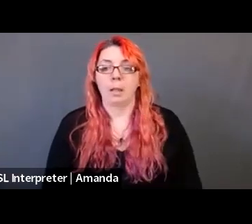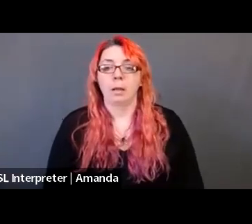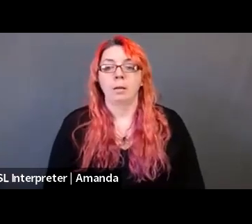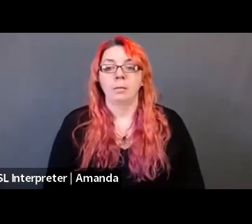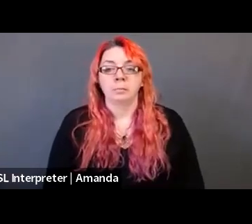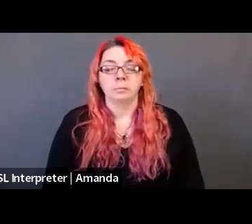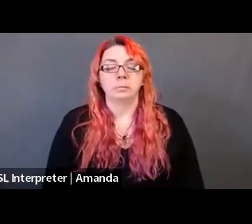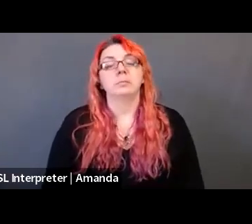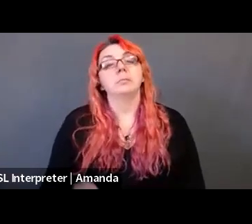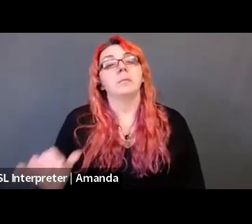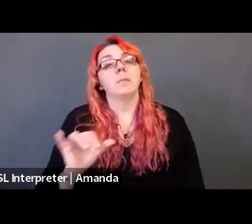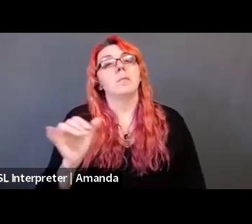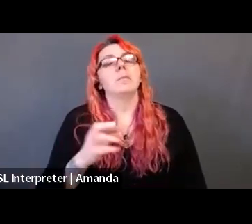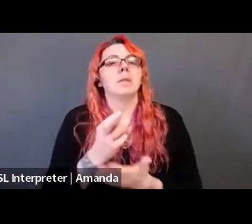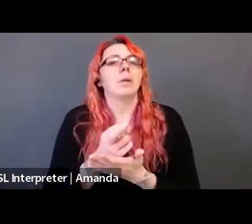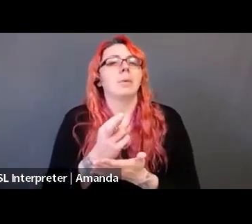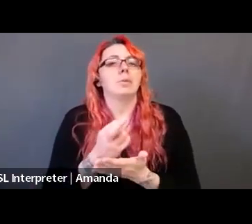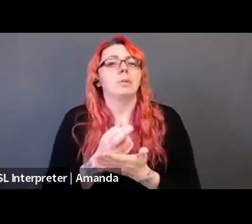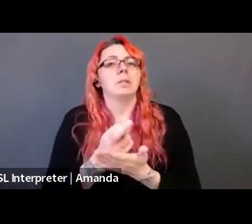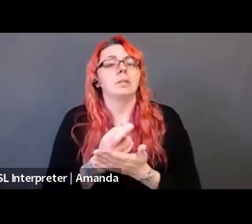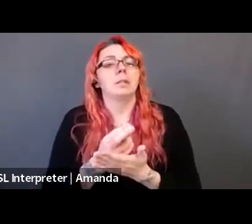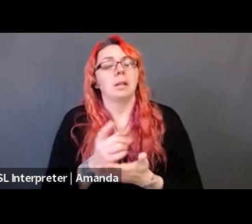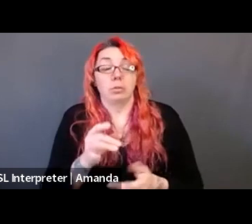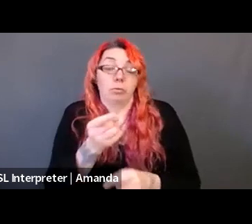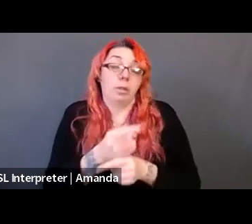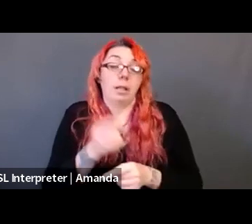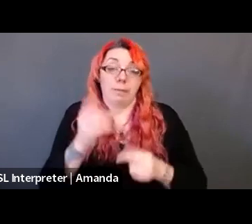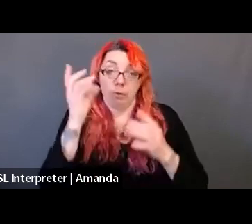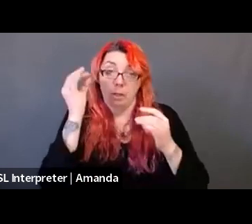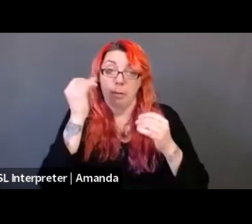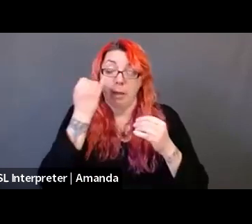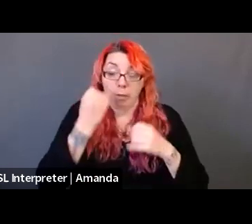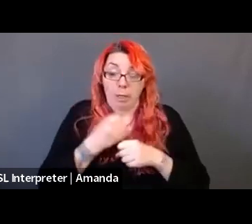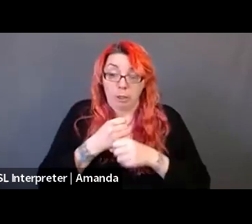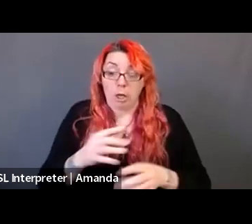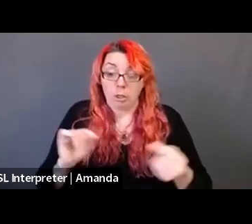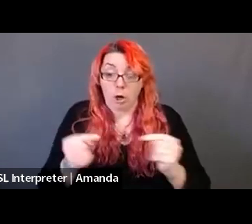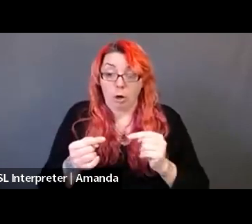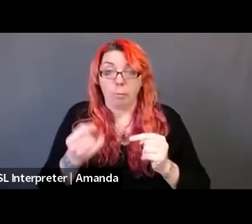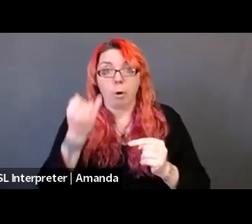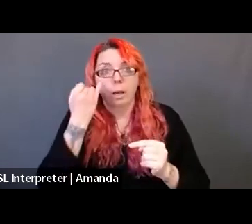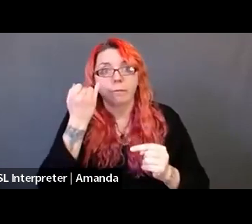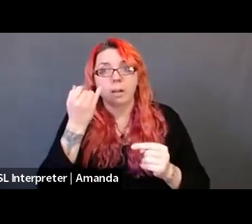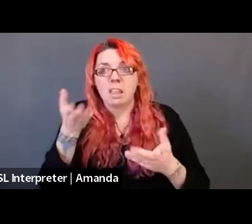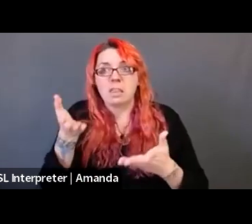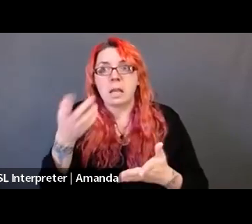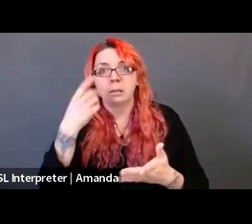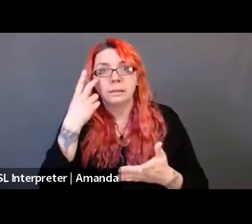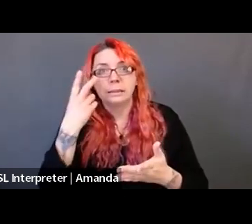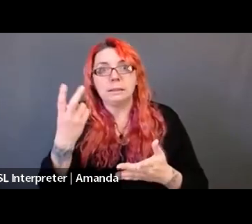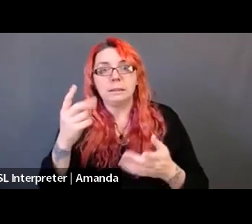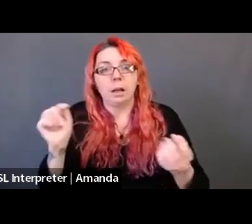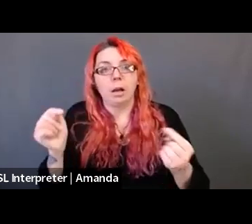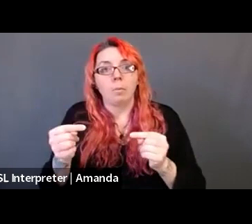do, one, we address harm that may have happened or what people might need in that moment, and then two, what it means when we're in the position of